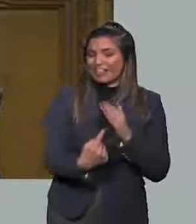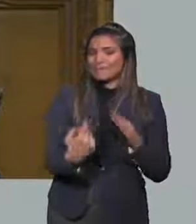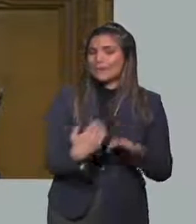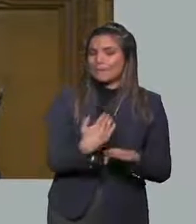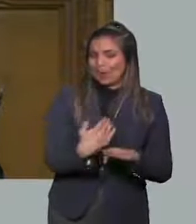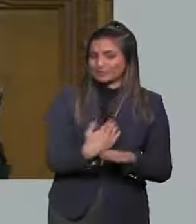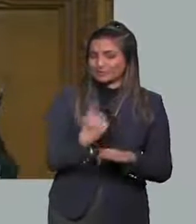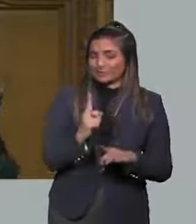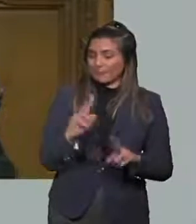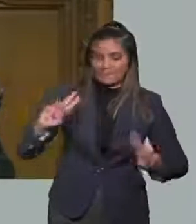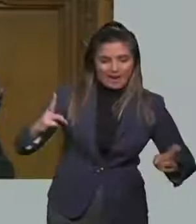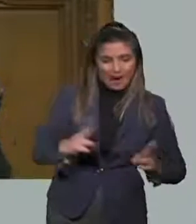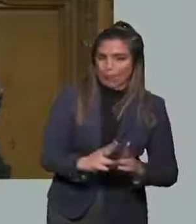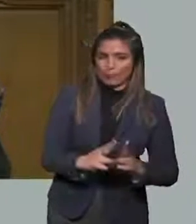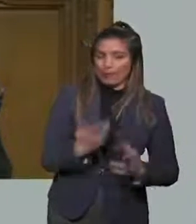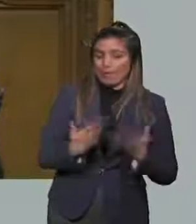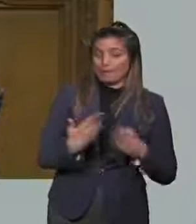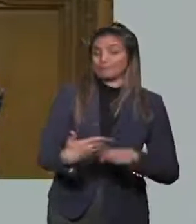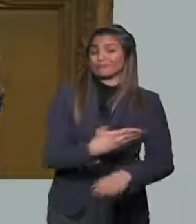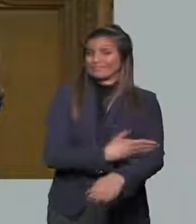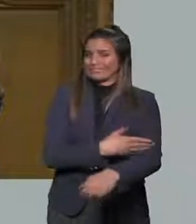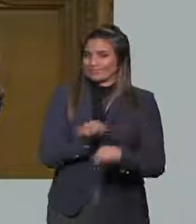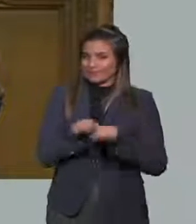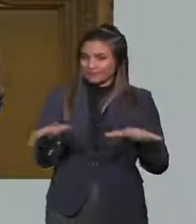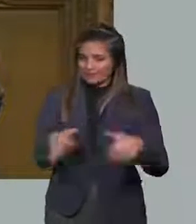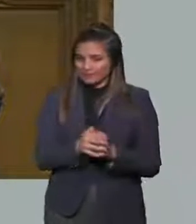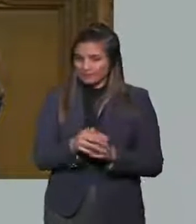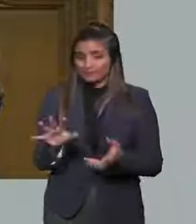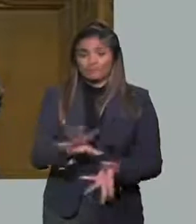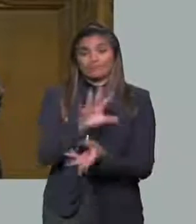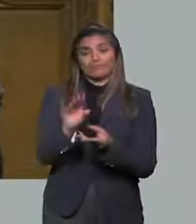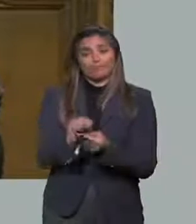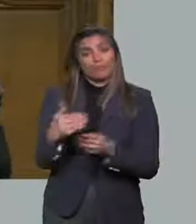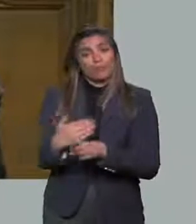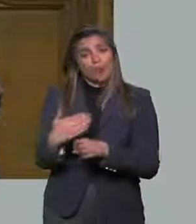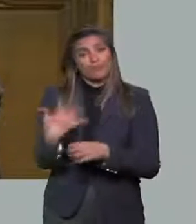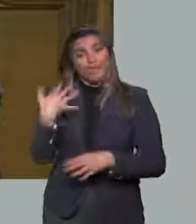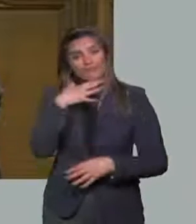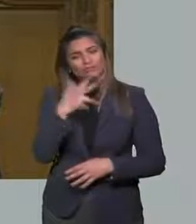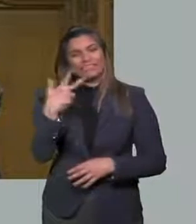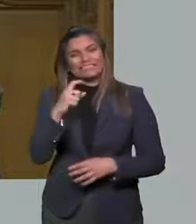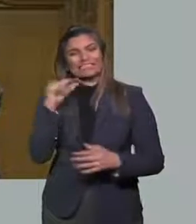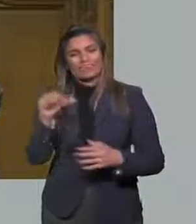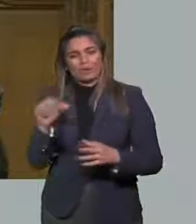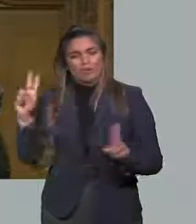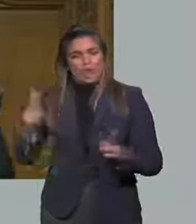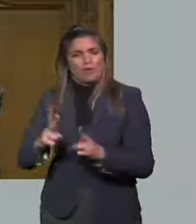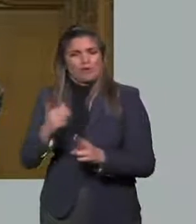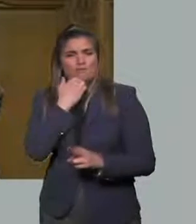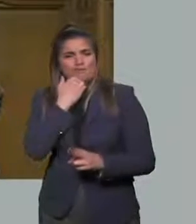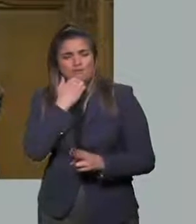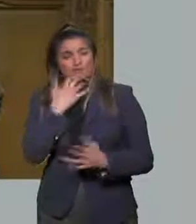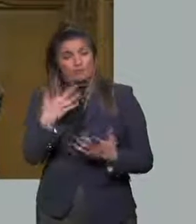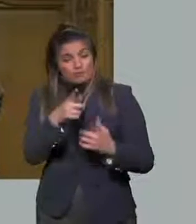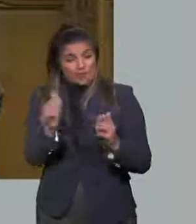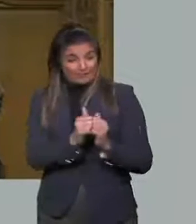the pandemic, and that overall employment is 580,000 lower. Does the Deputy Prime Minister agree that truthfulness